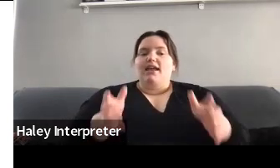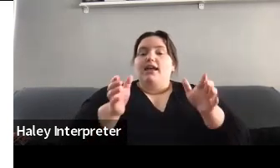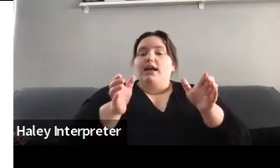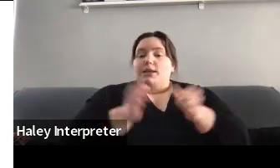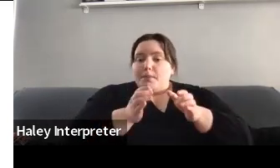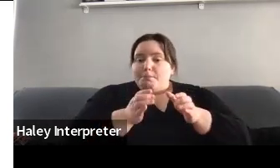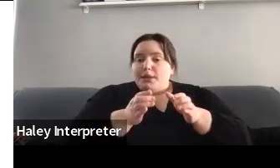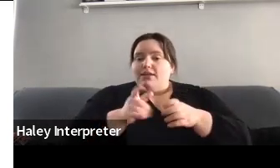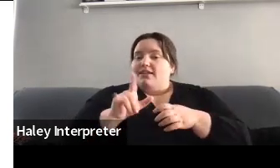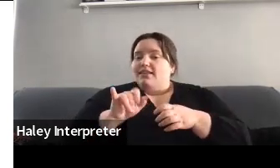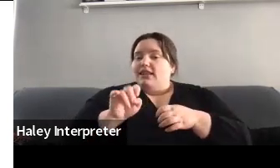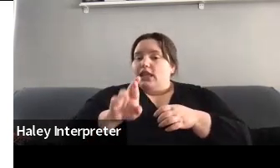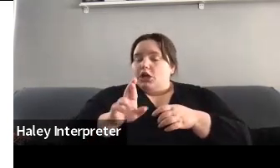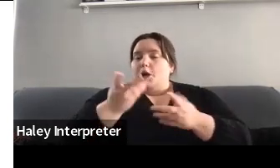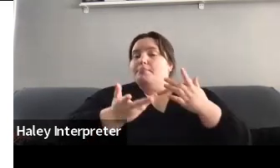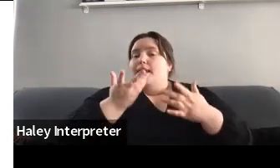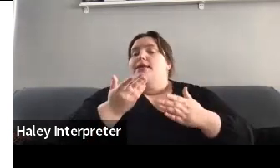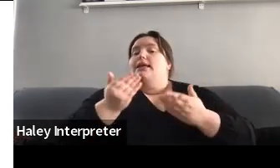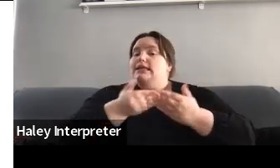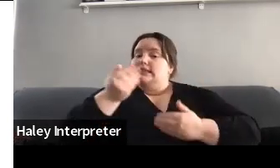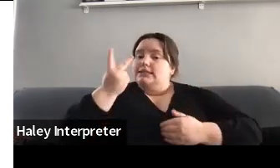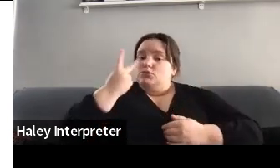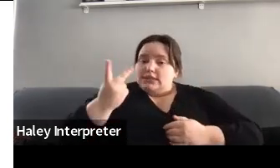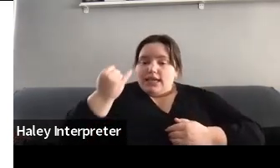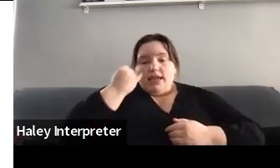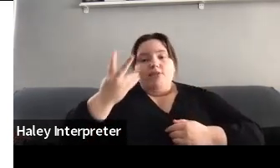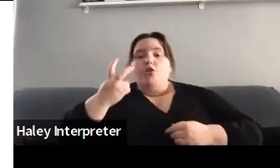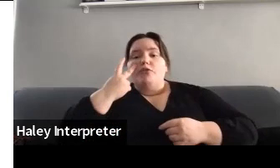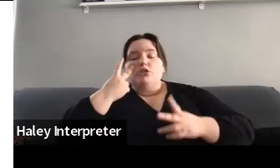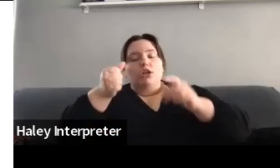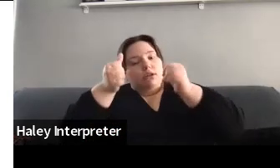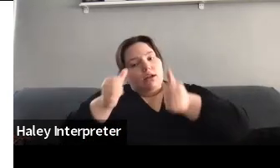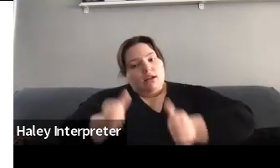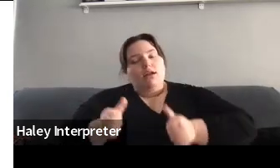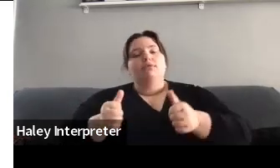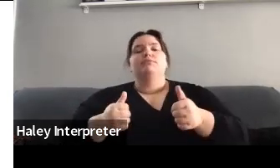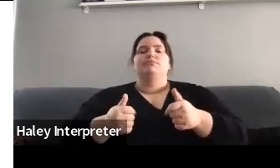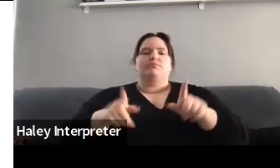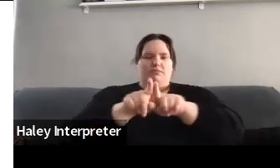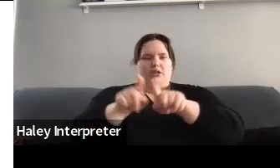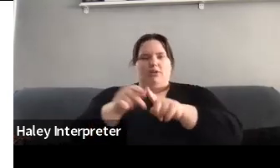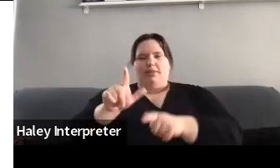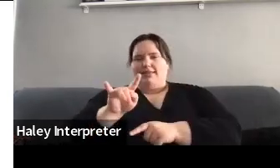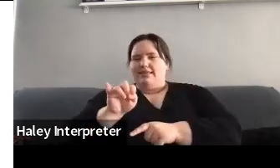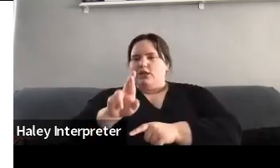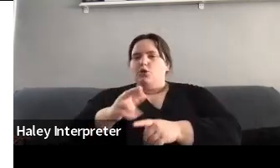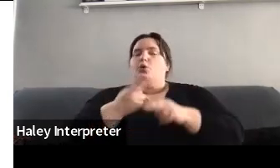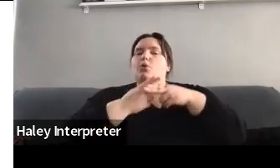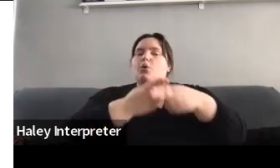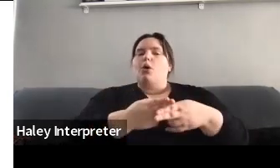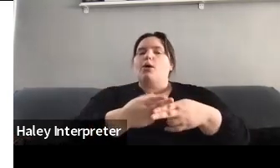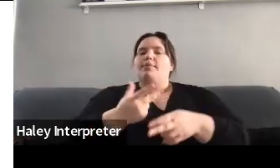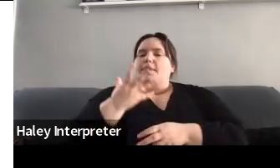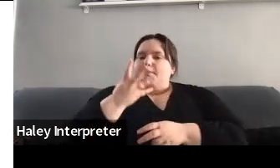see litter if you have issues with low vision. Um, Also, there's a litter called Pretty Litter, which